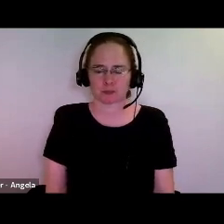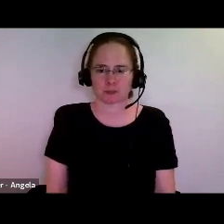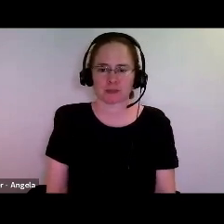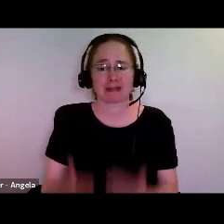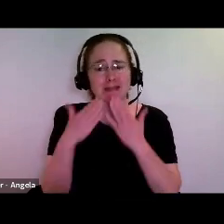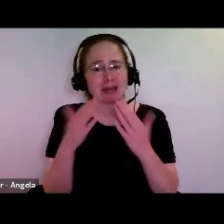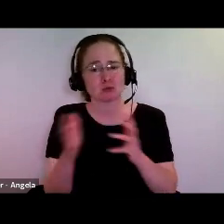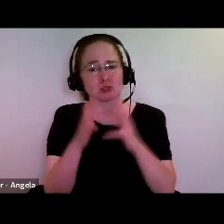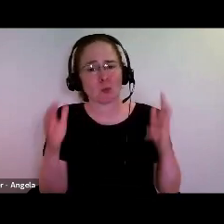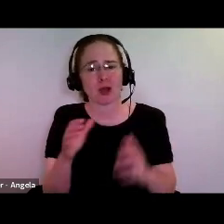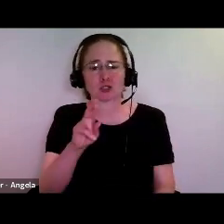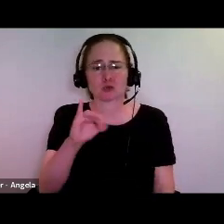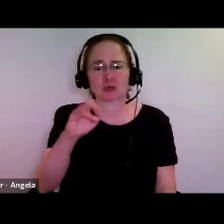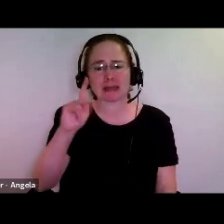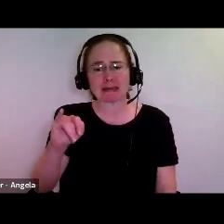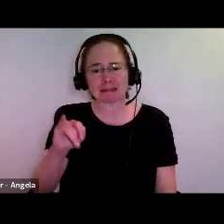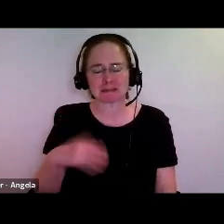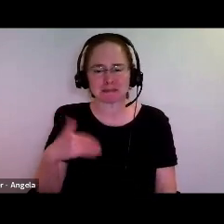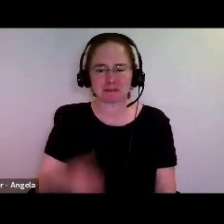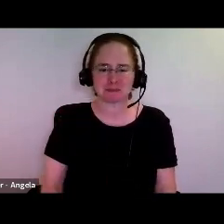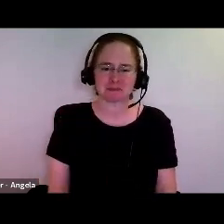Thank you so much, Ricky.